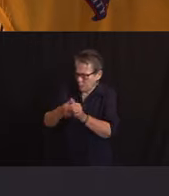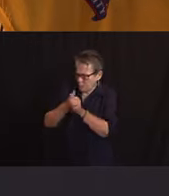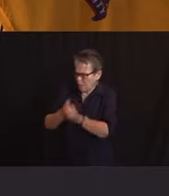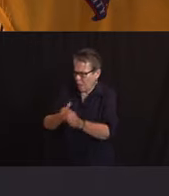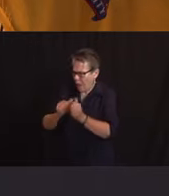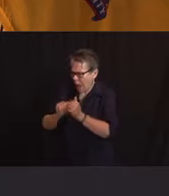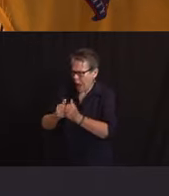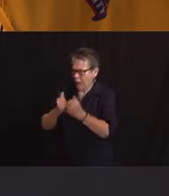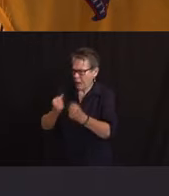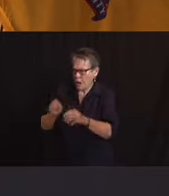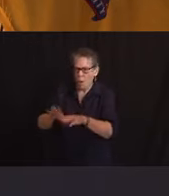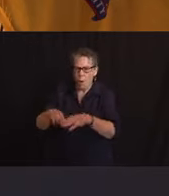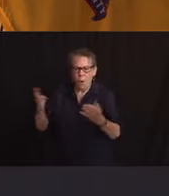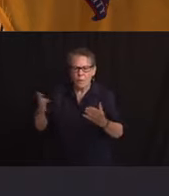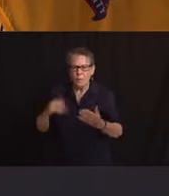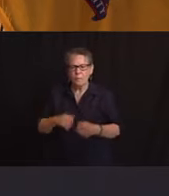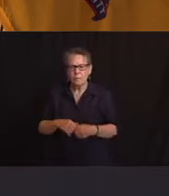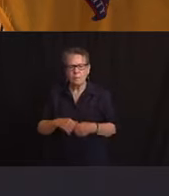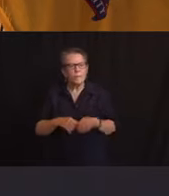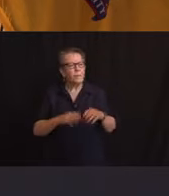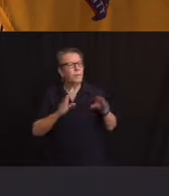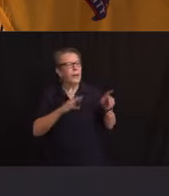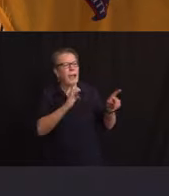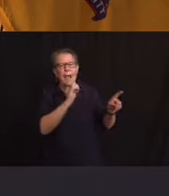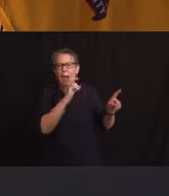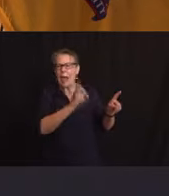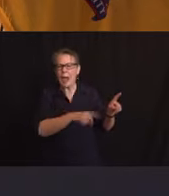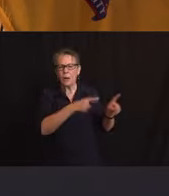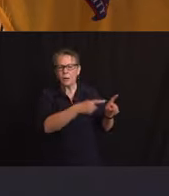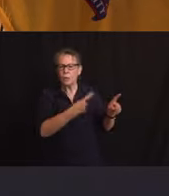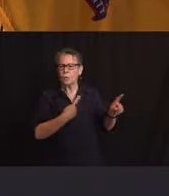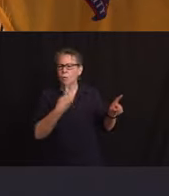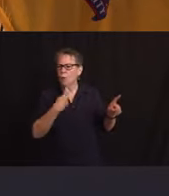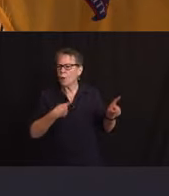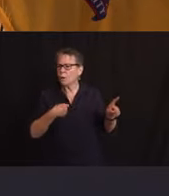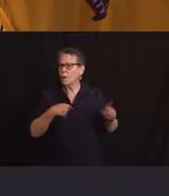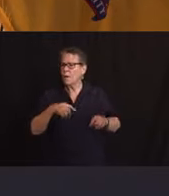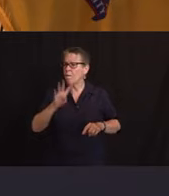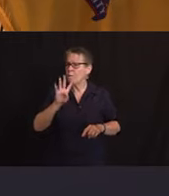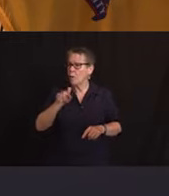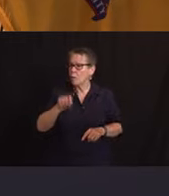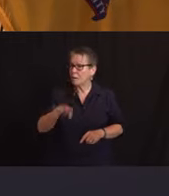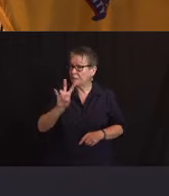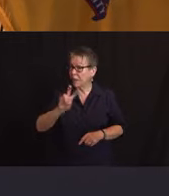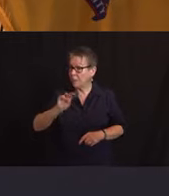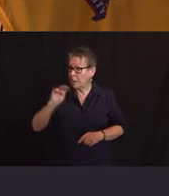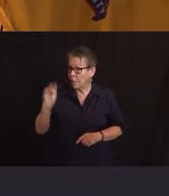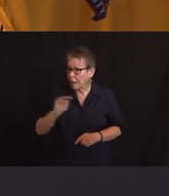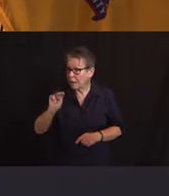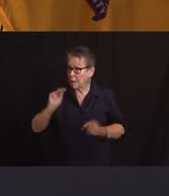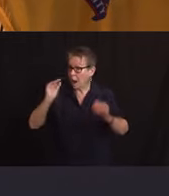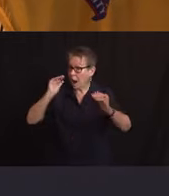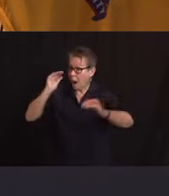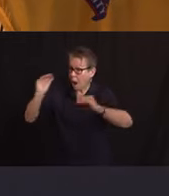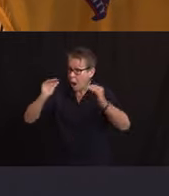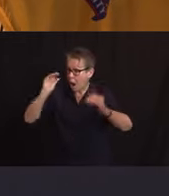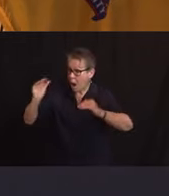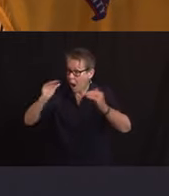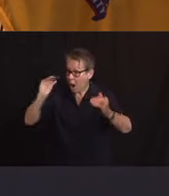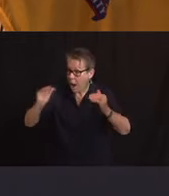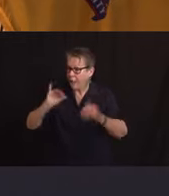Judy and Ned, you should tell me, we've said the 4.7 million adults getting fully vaccinated is our initial